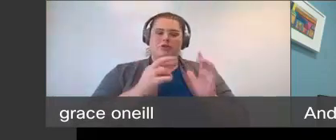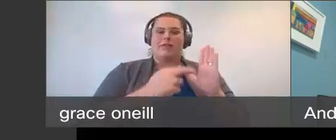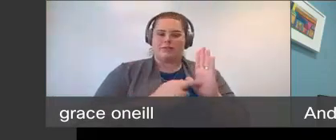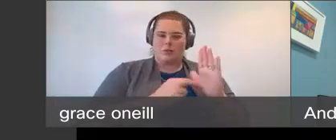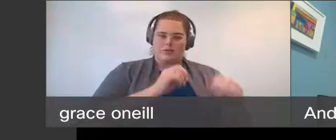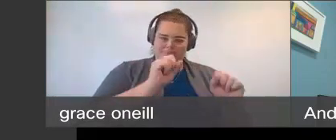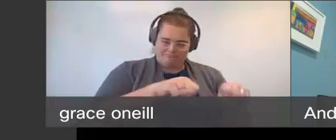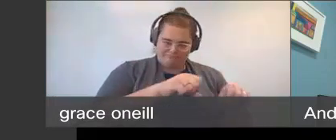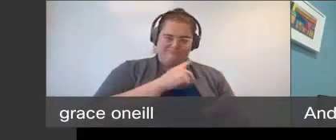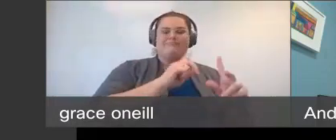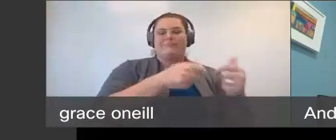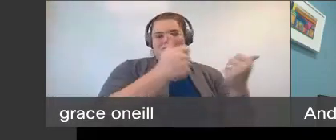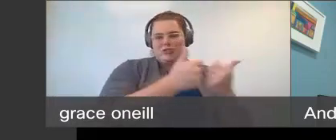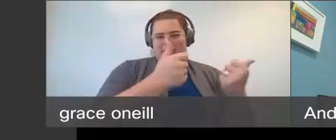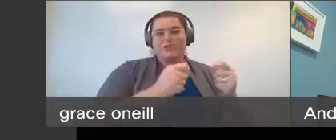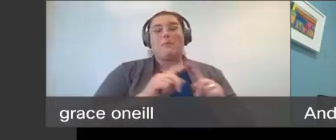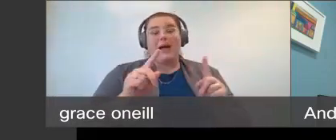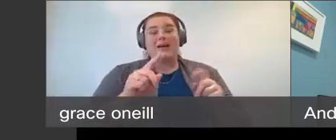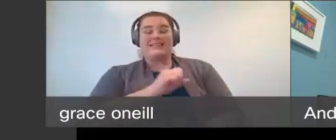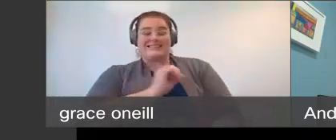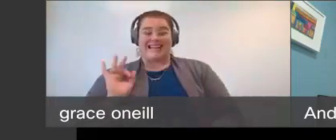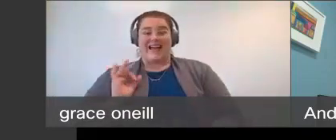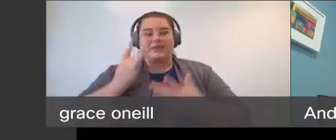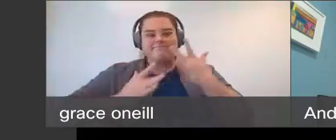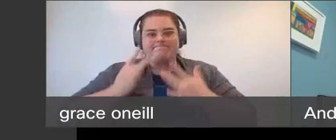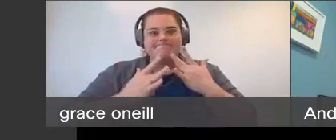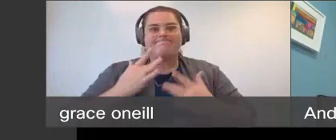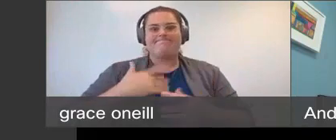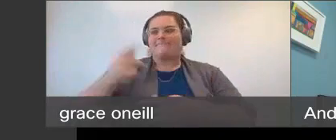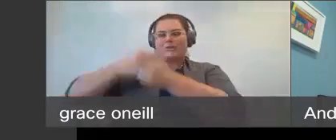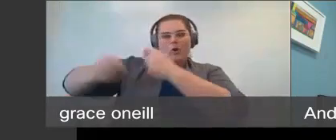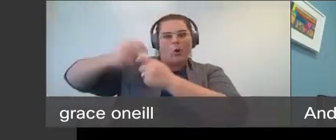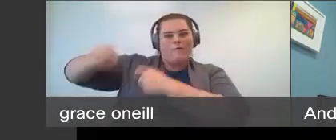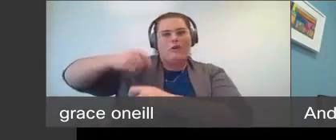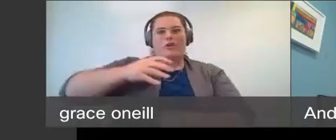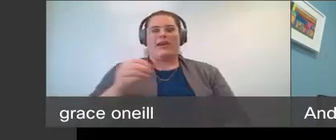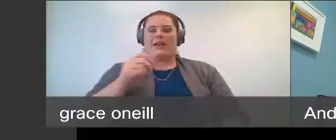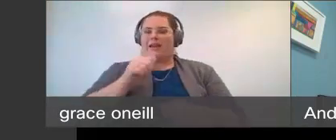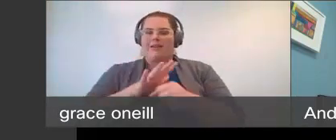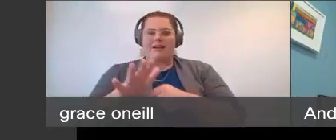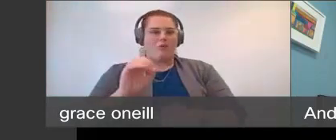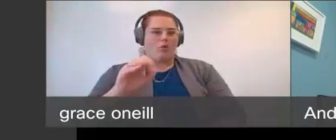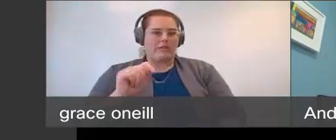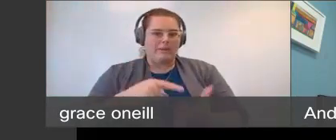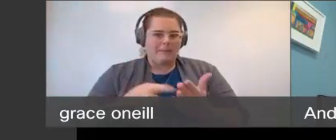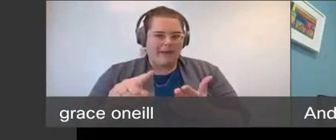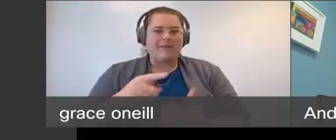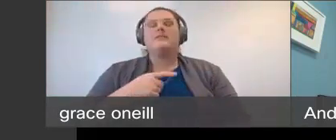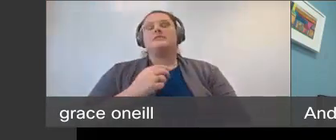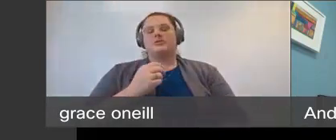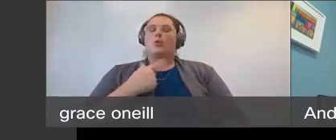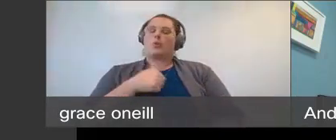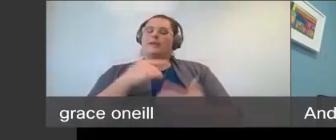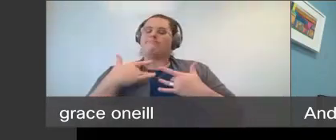issue. Shortages of staffing, turnover, overtime pay. So we help support those individuals that are supporting the people that we're caring